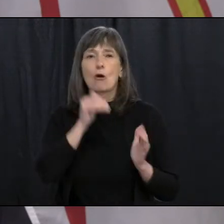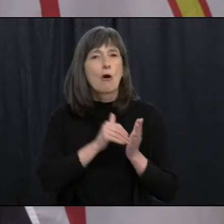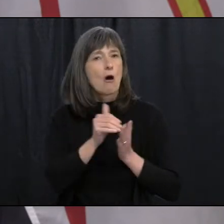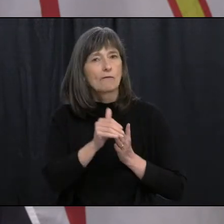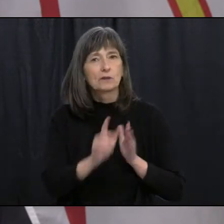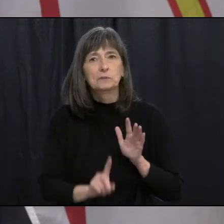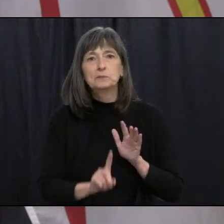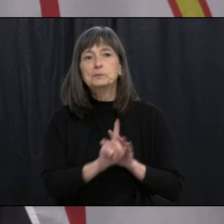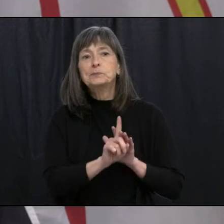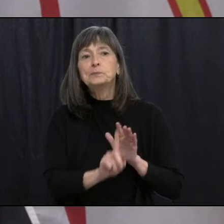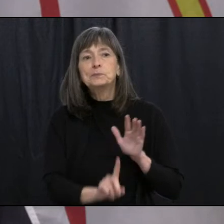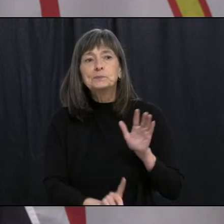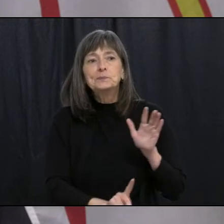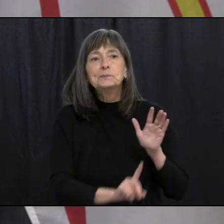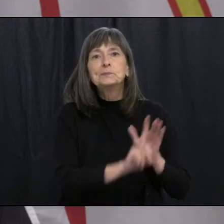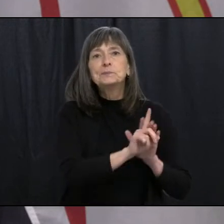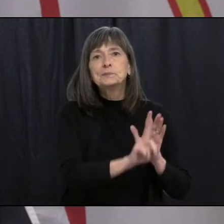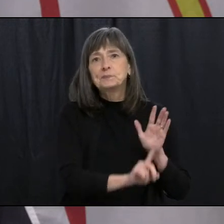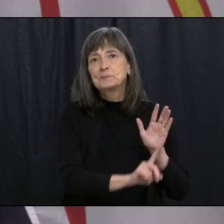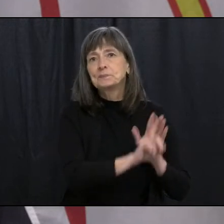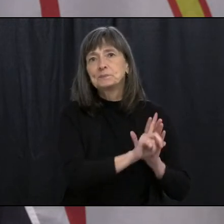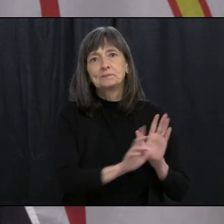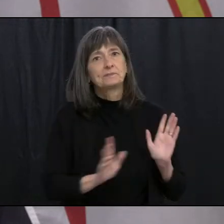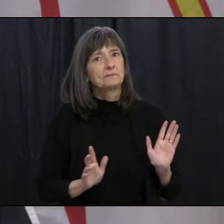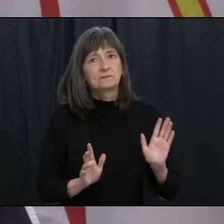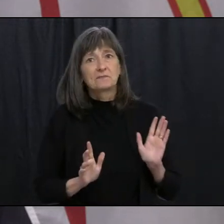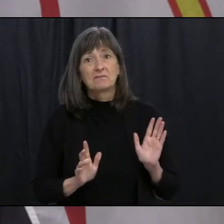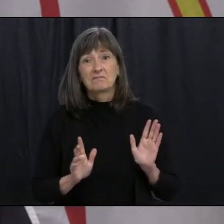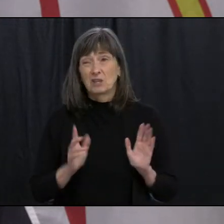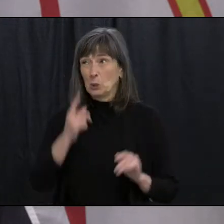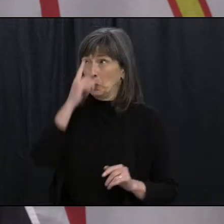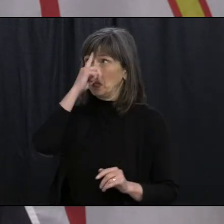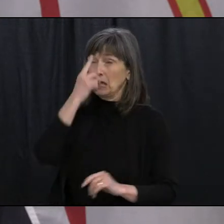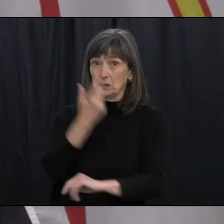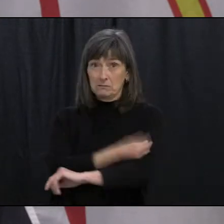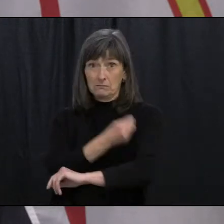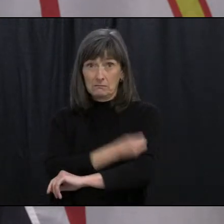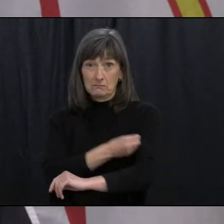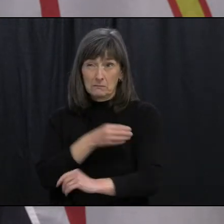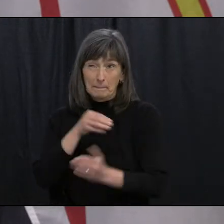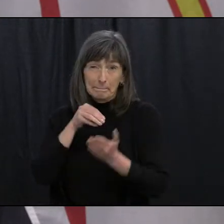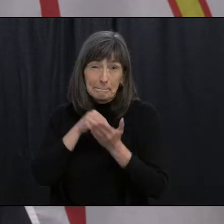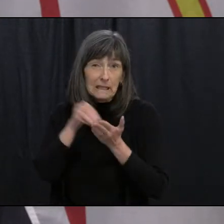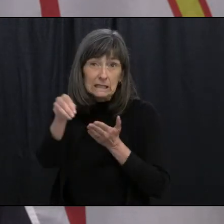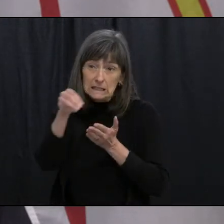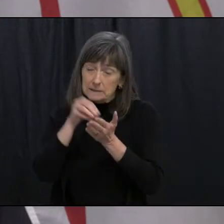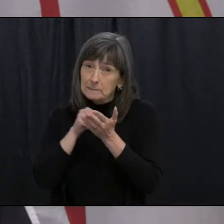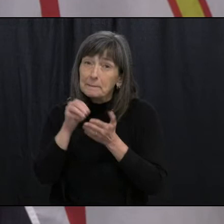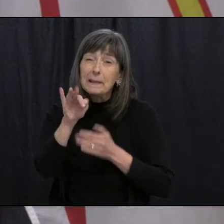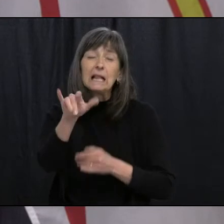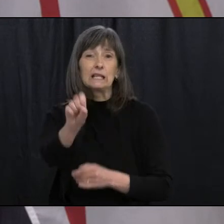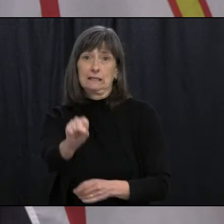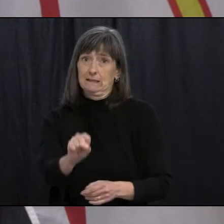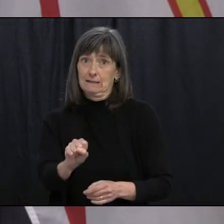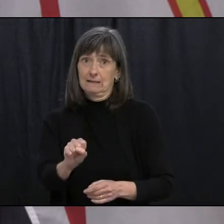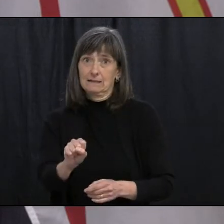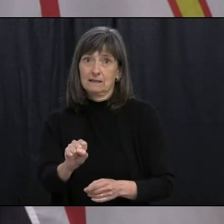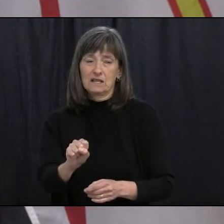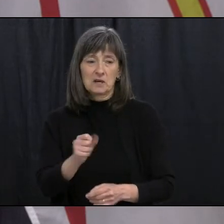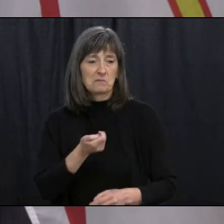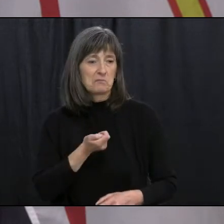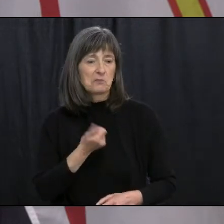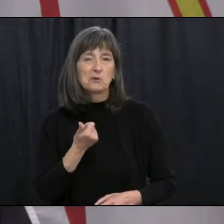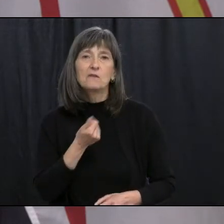remember, in the millions of doses of vaccine that have been given, we're not talking about a large number